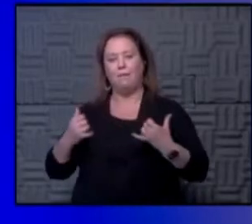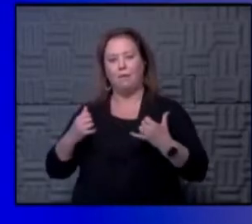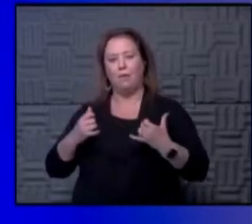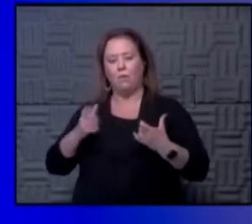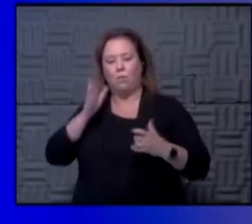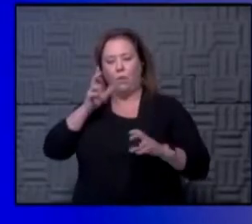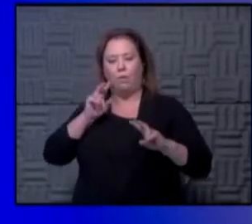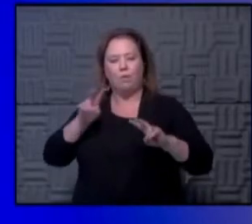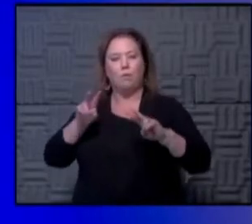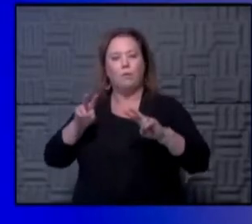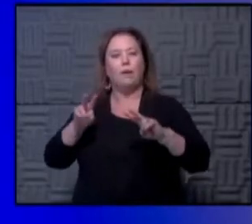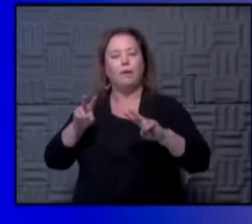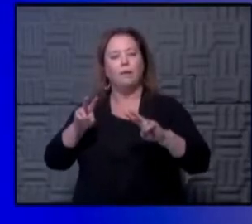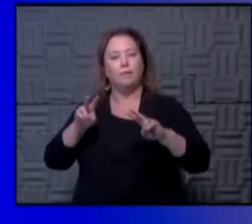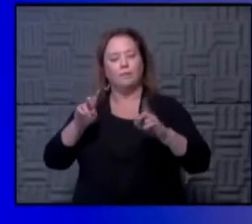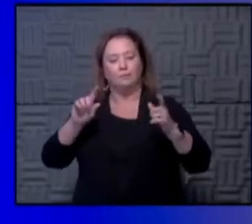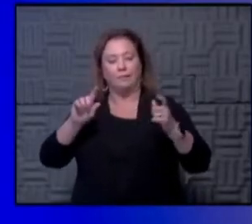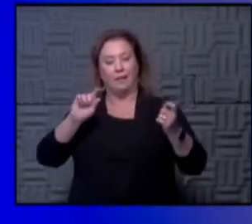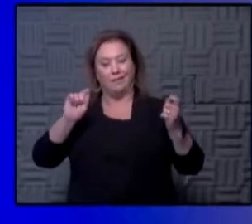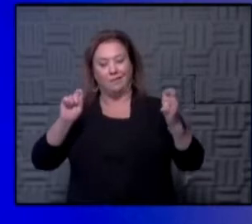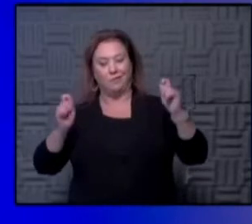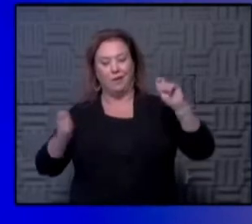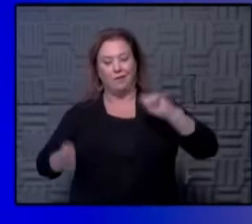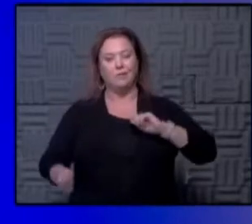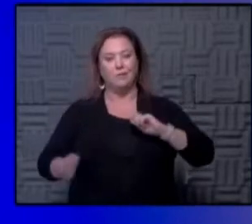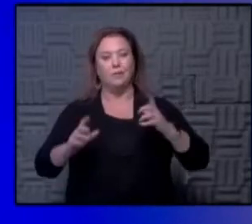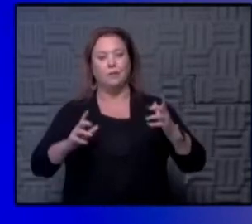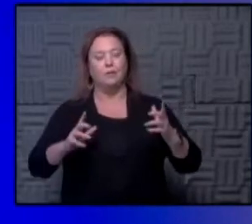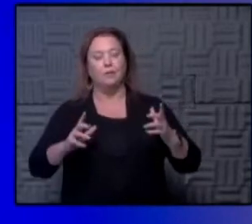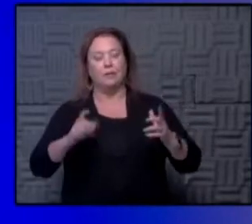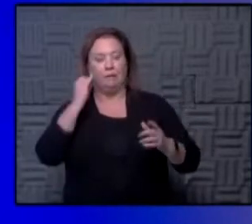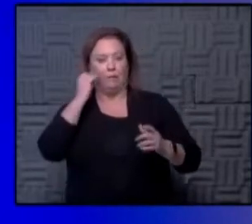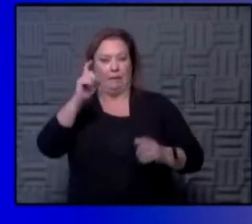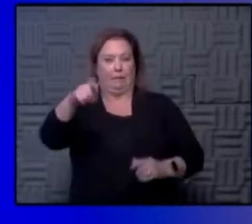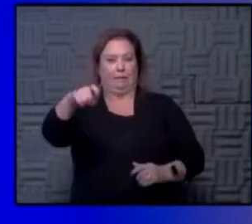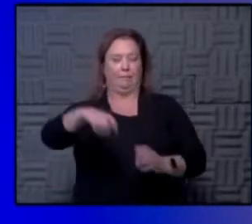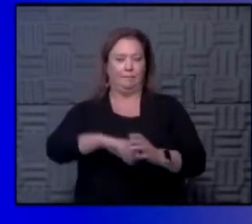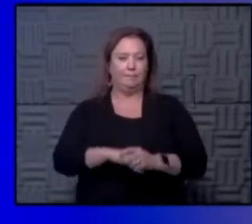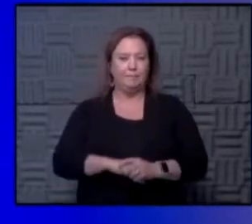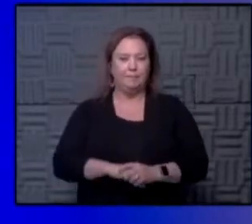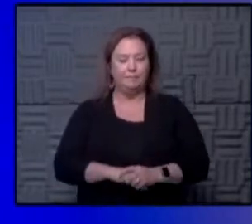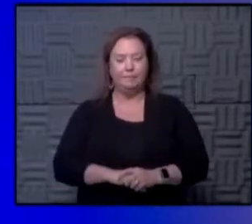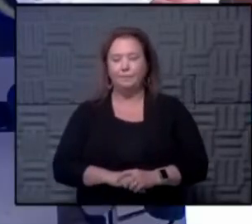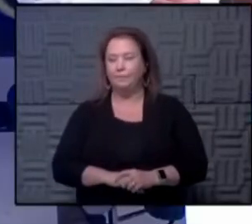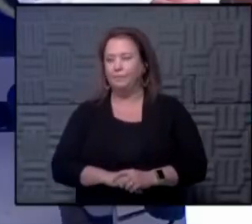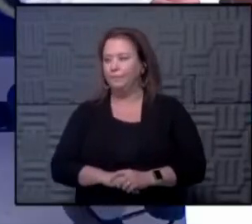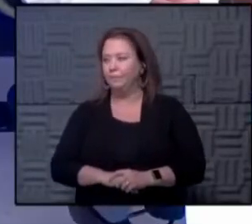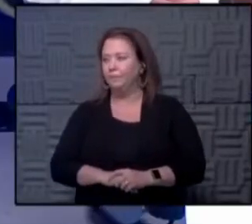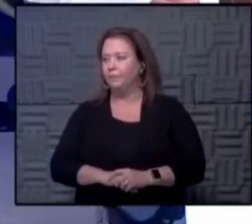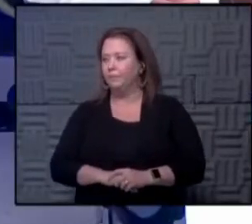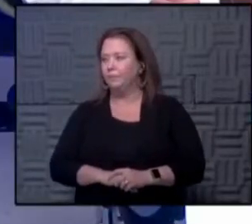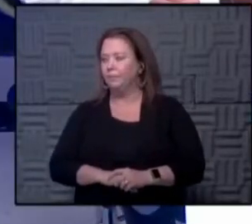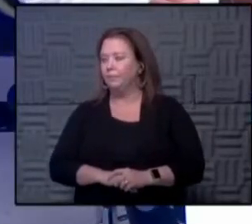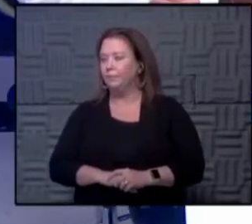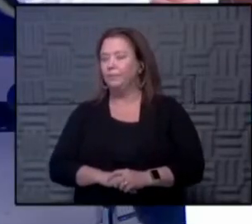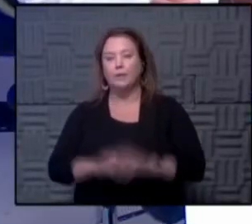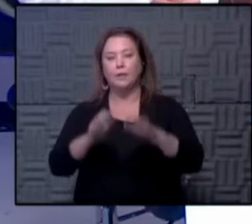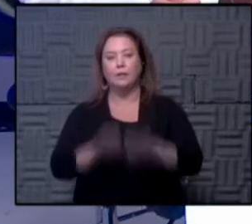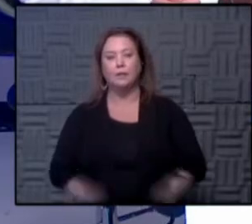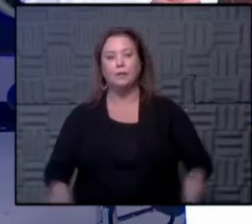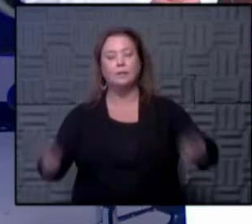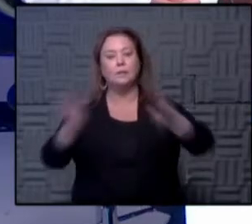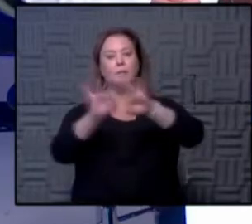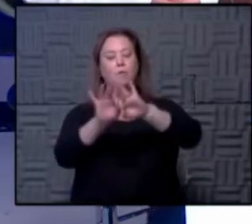we will adjust and change our strategies as new data becomes available. I think it's important